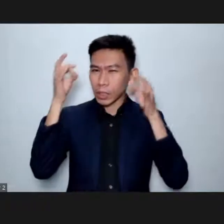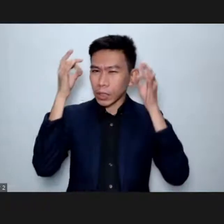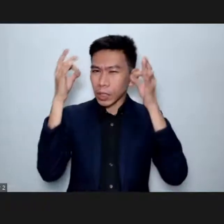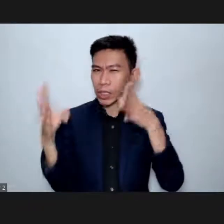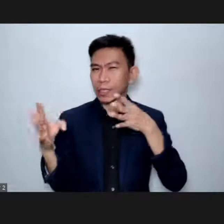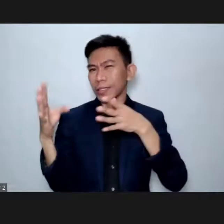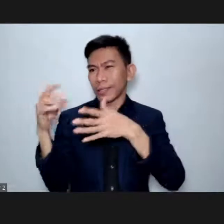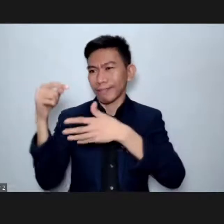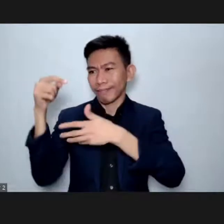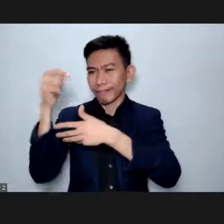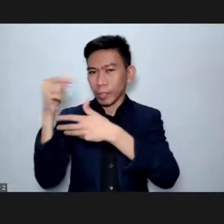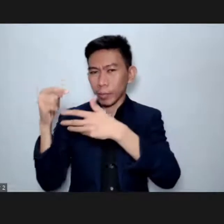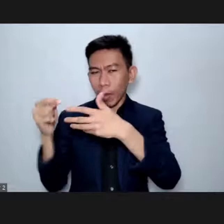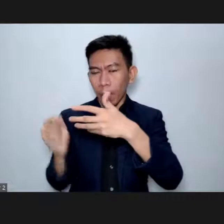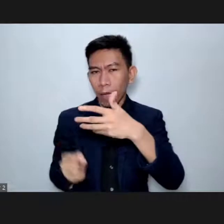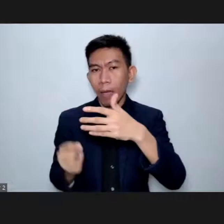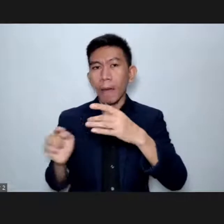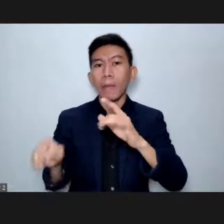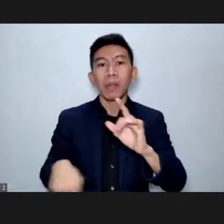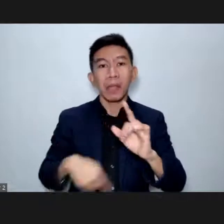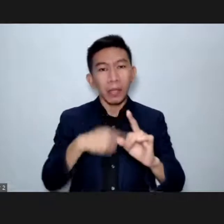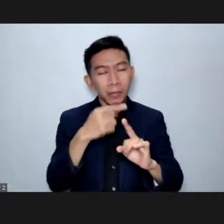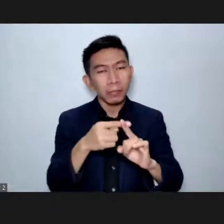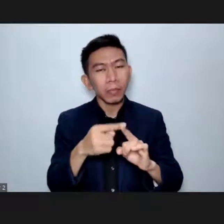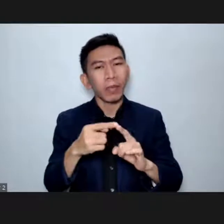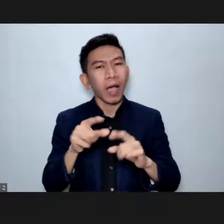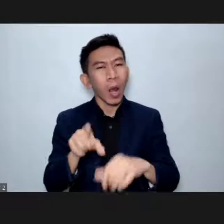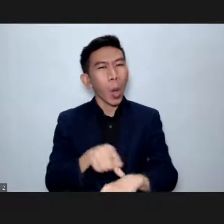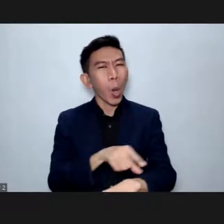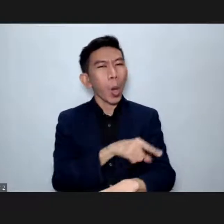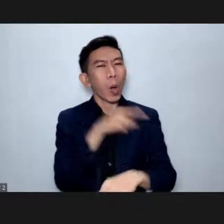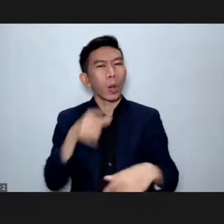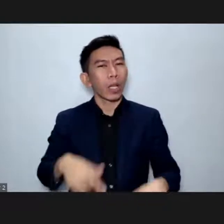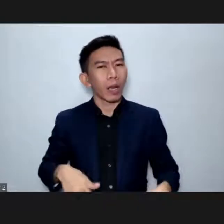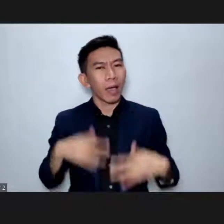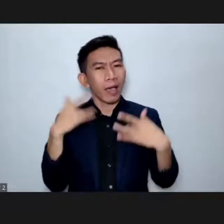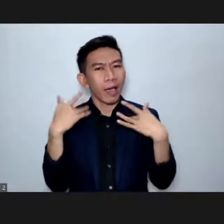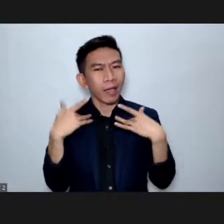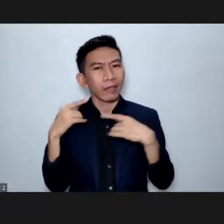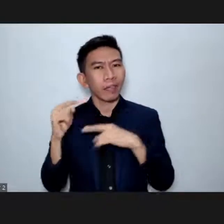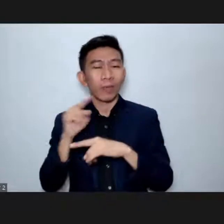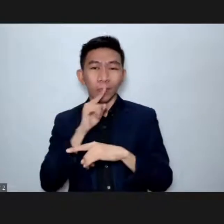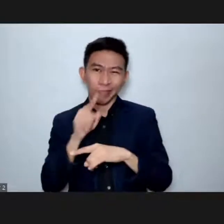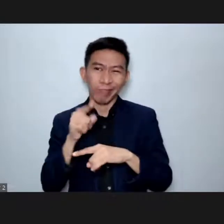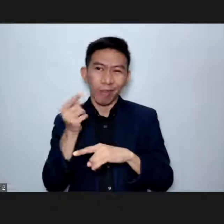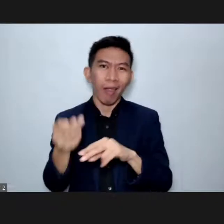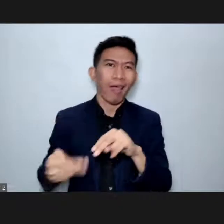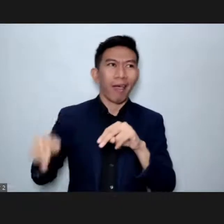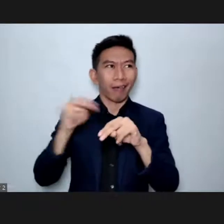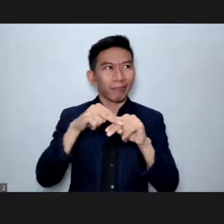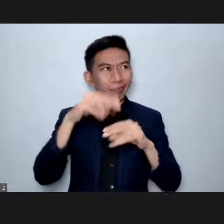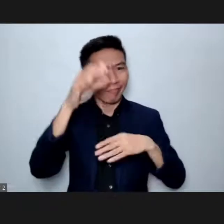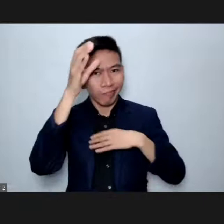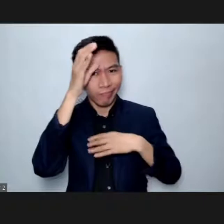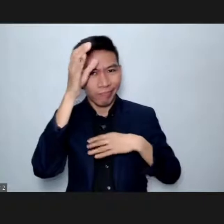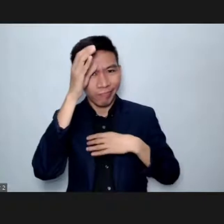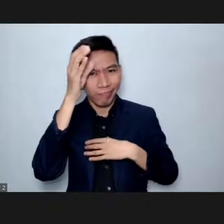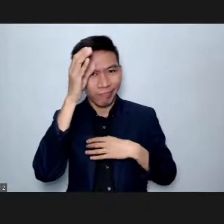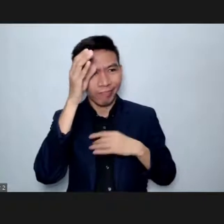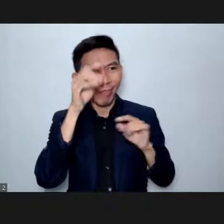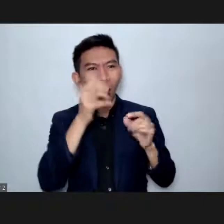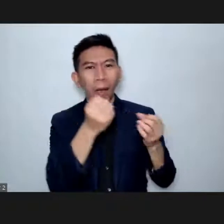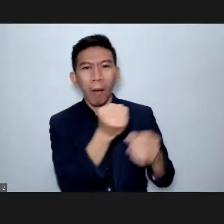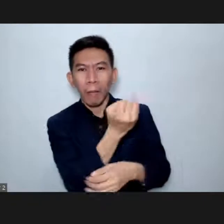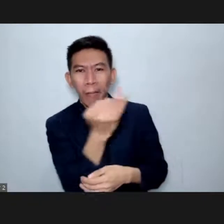and that longer life probably has been contributory to this. But I think we really need to look for